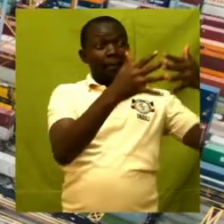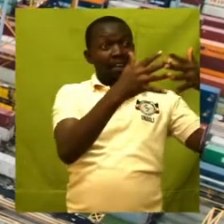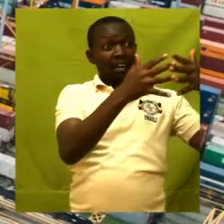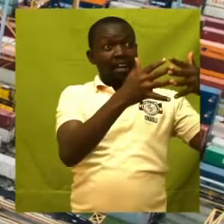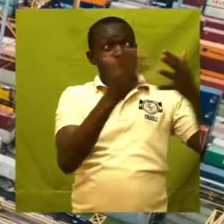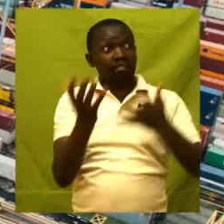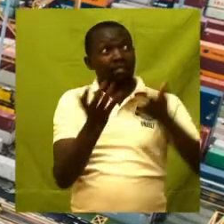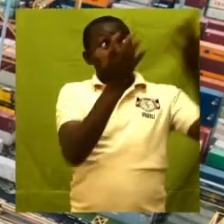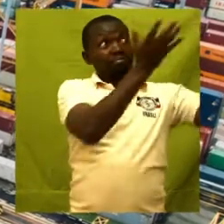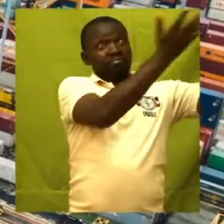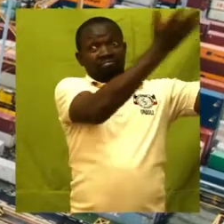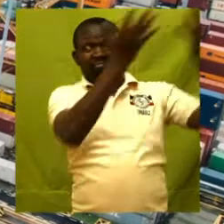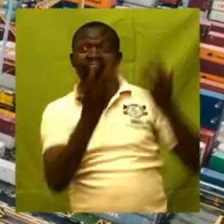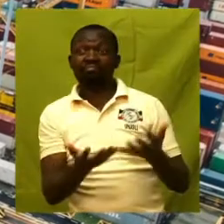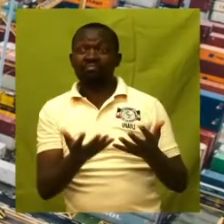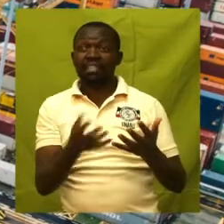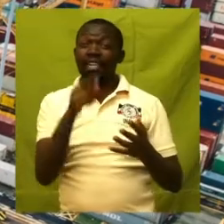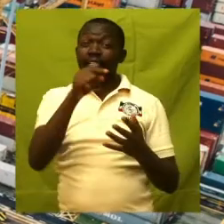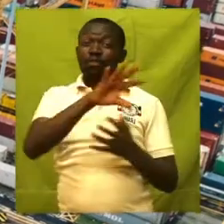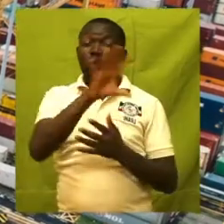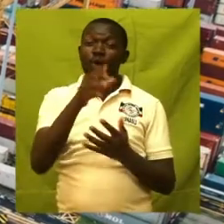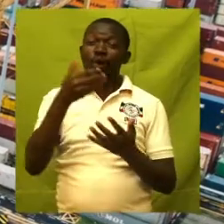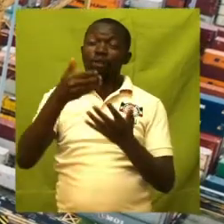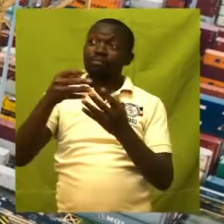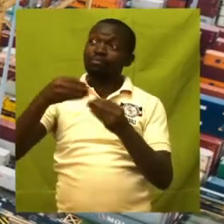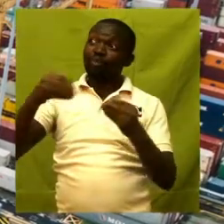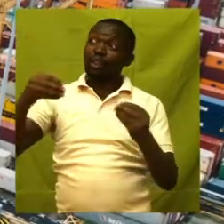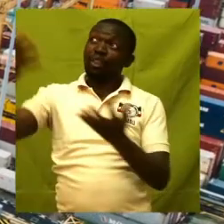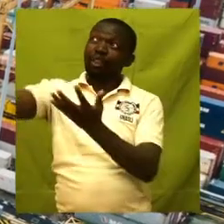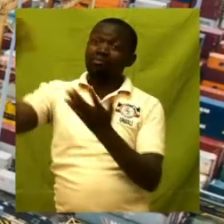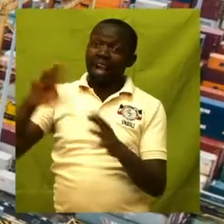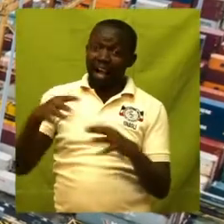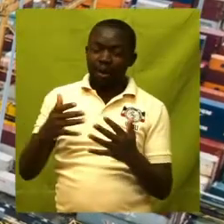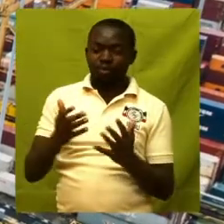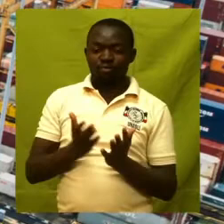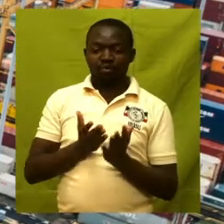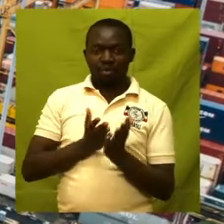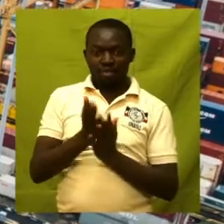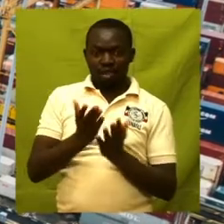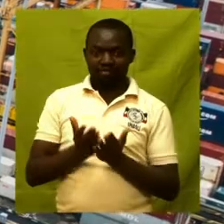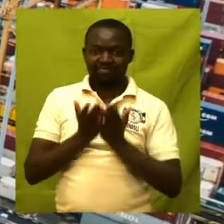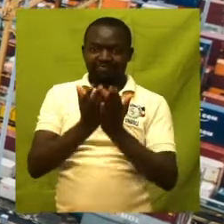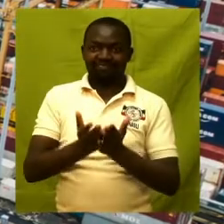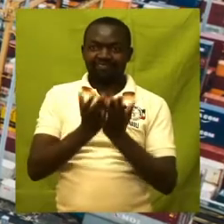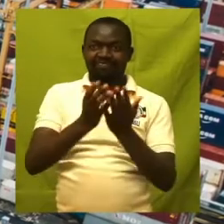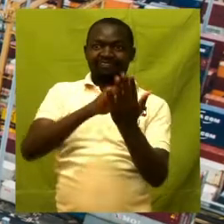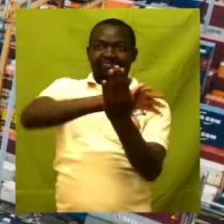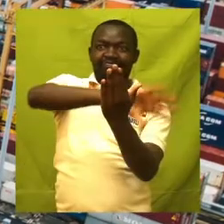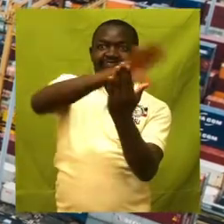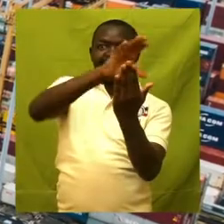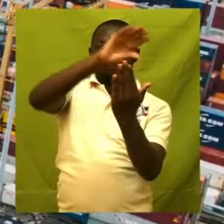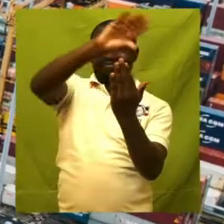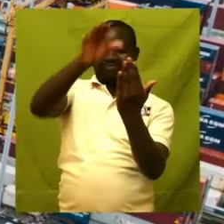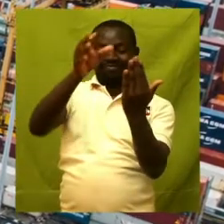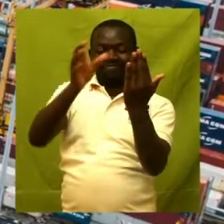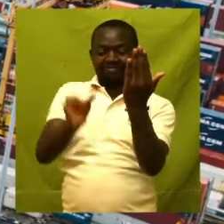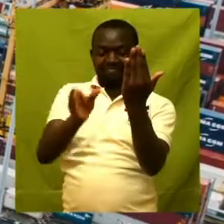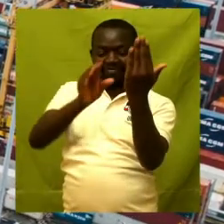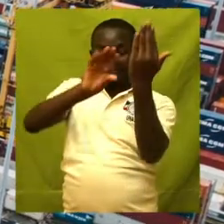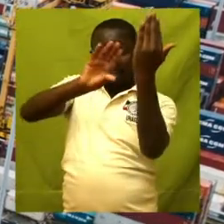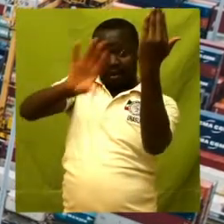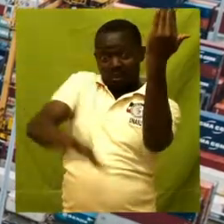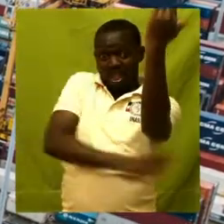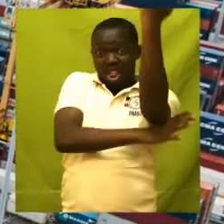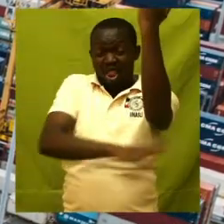come across the large oceans. They come to us. So goods from Africa go